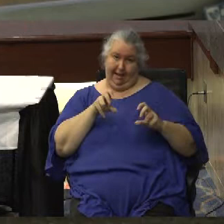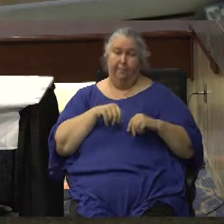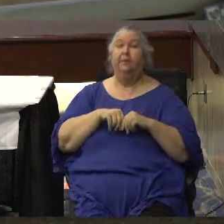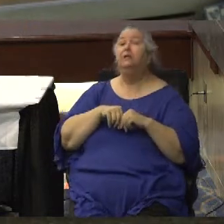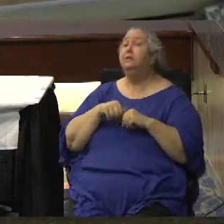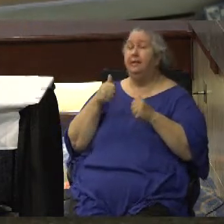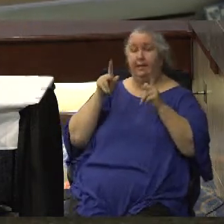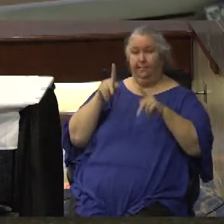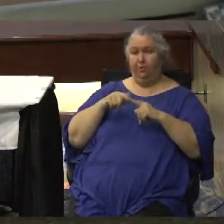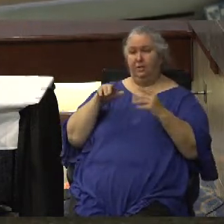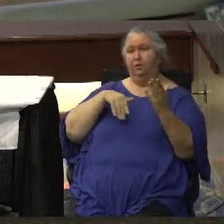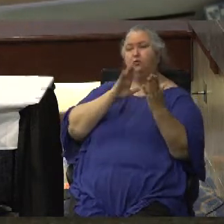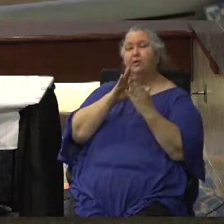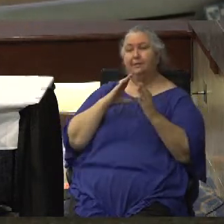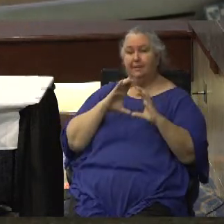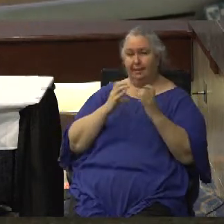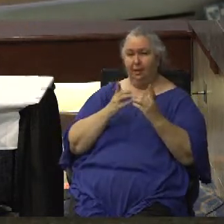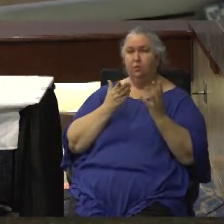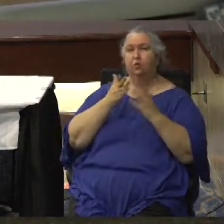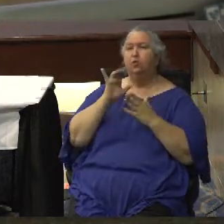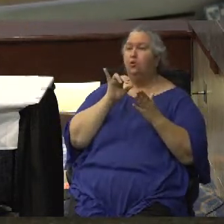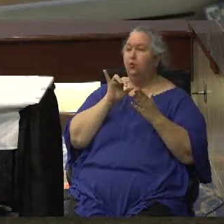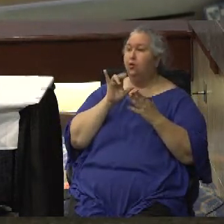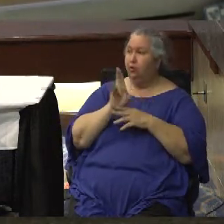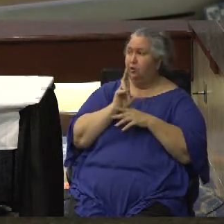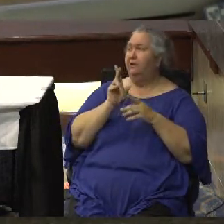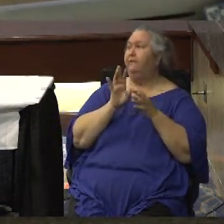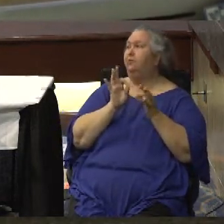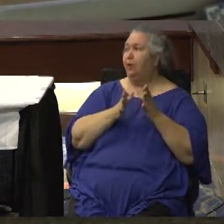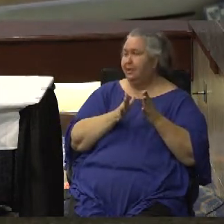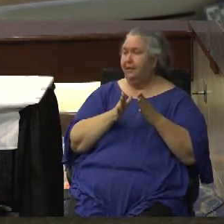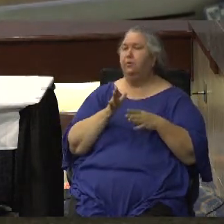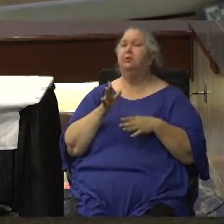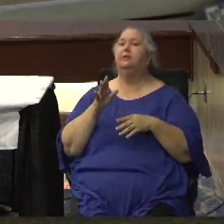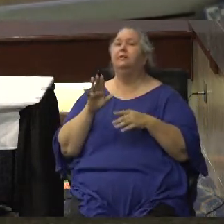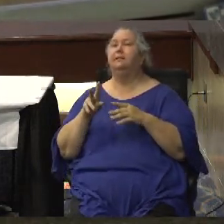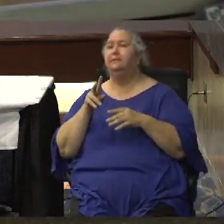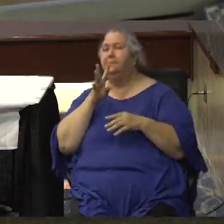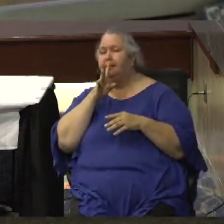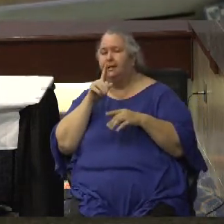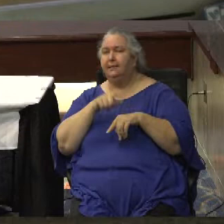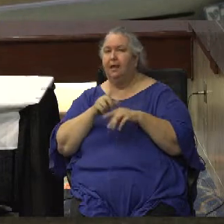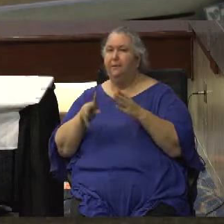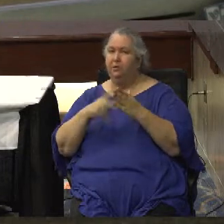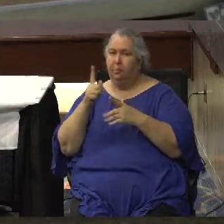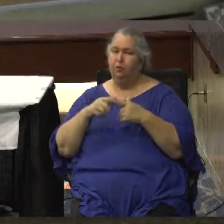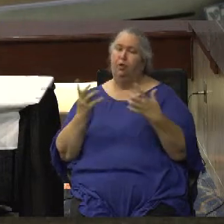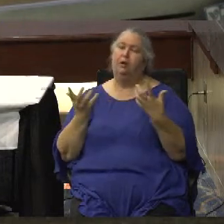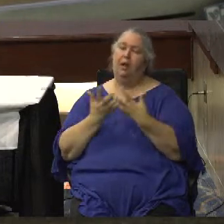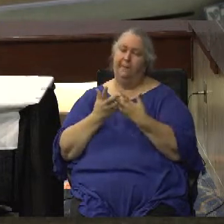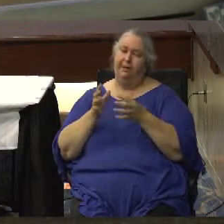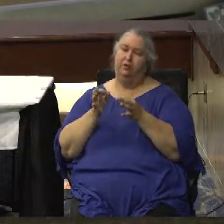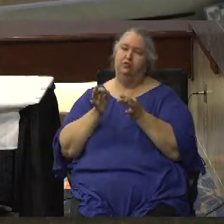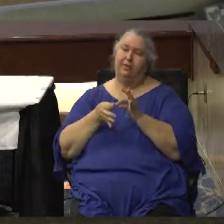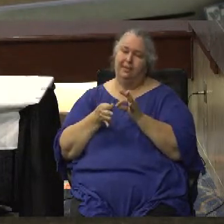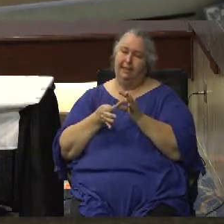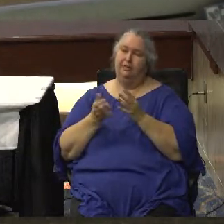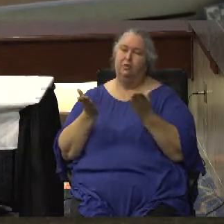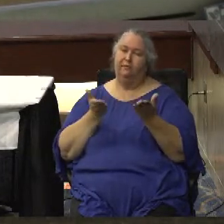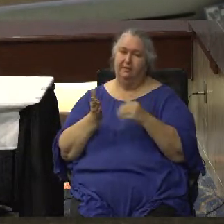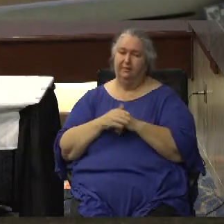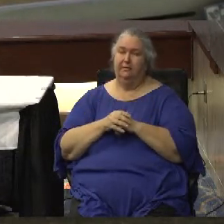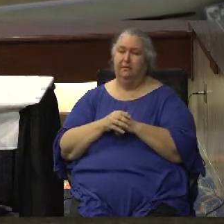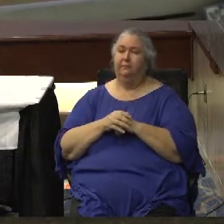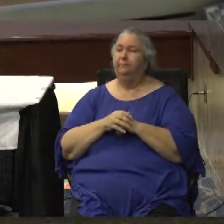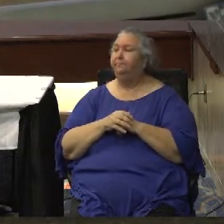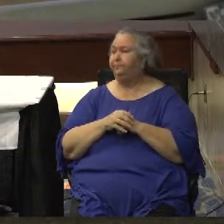person addressing the council through the use of a translator, the speaking time will be doubled to accommodate the translation services. While public